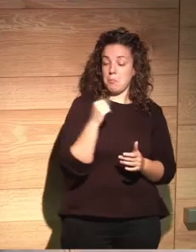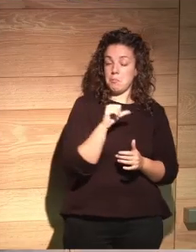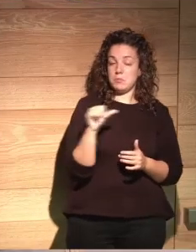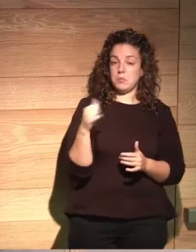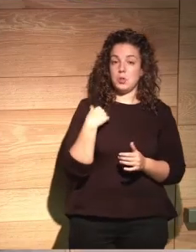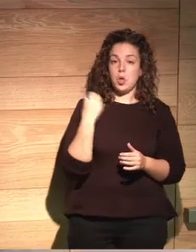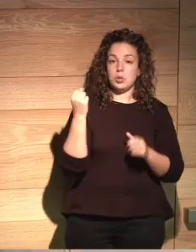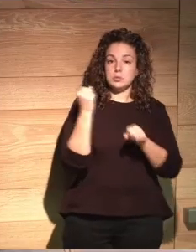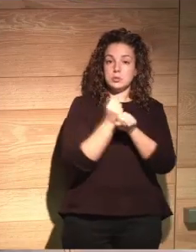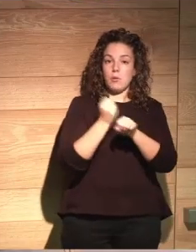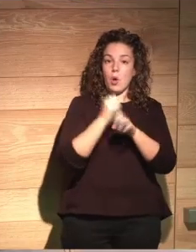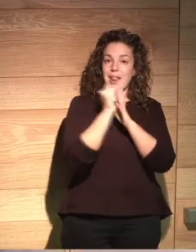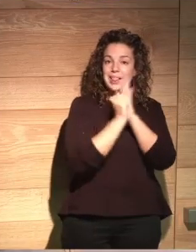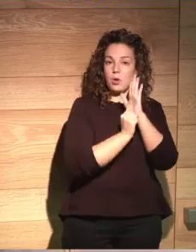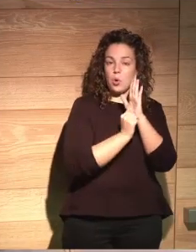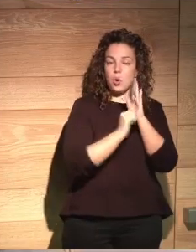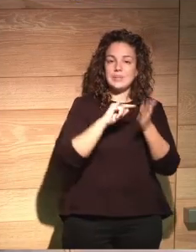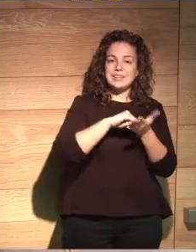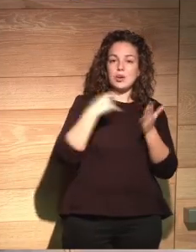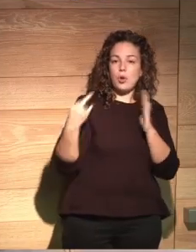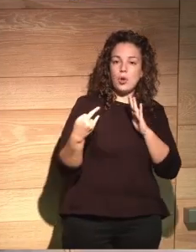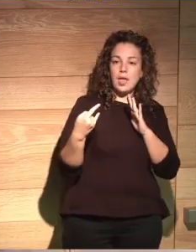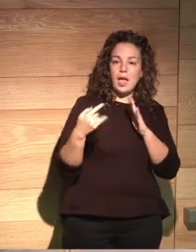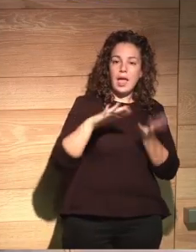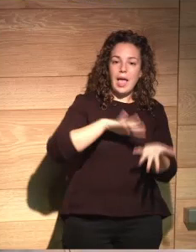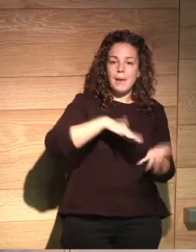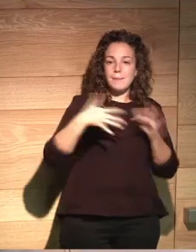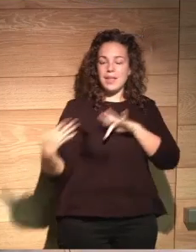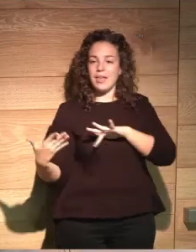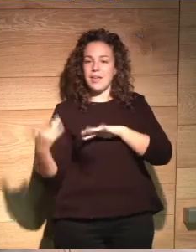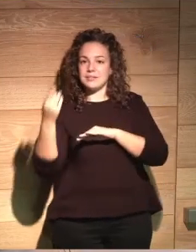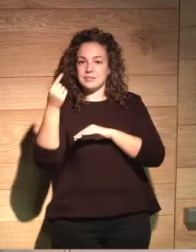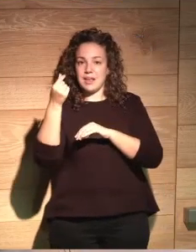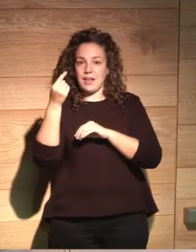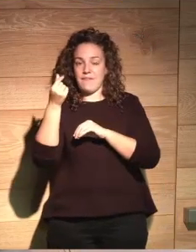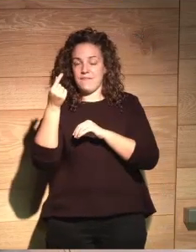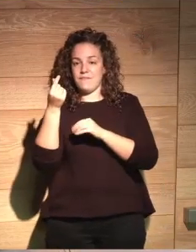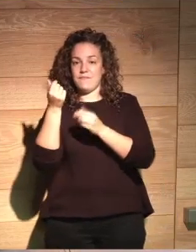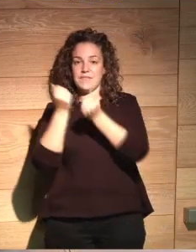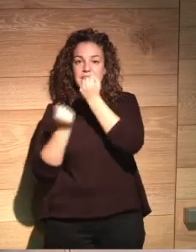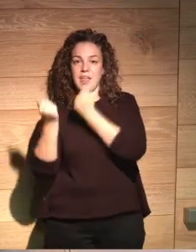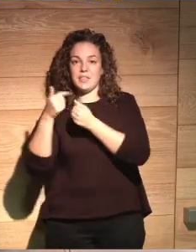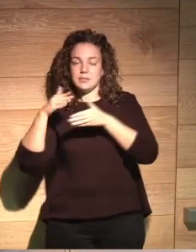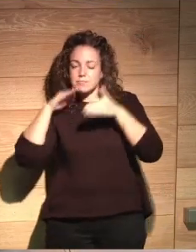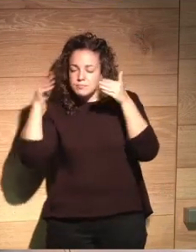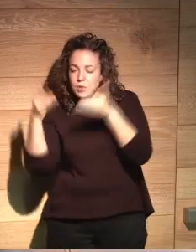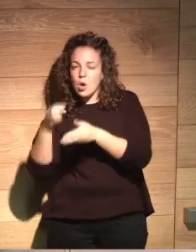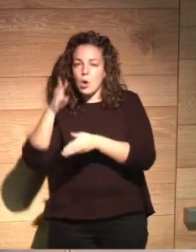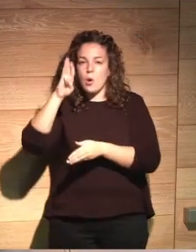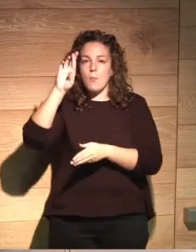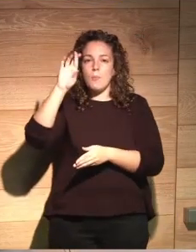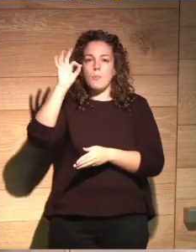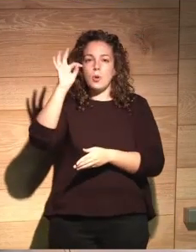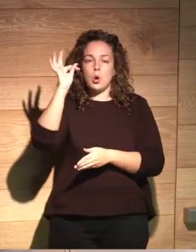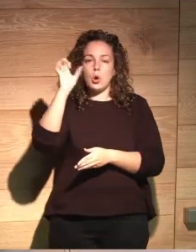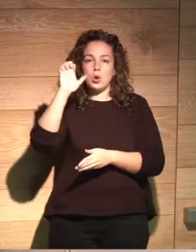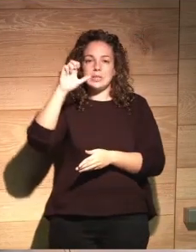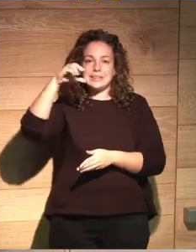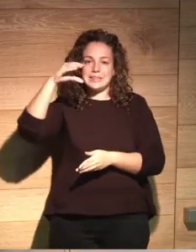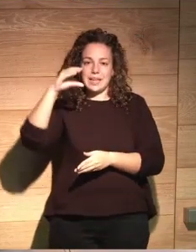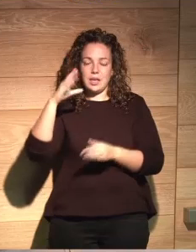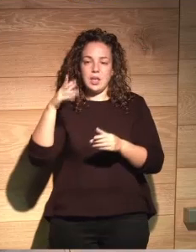Some weeks ago I was working on an article on fintech, technology applied to finances, and very